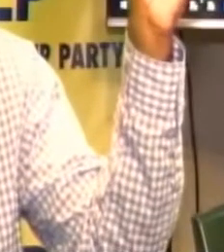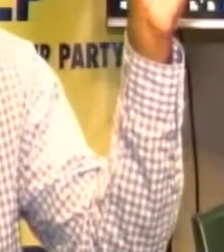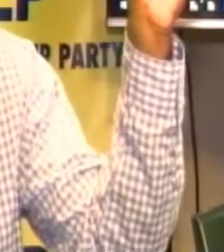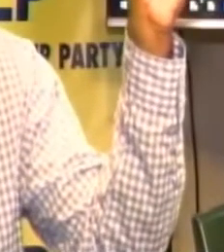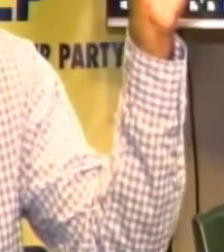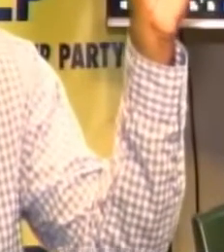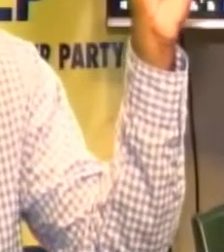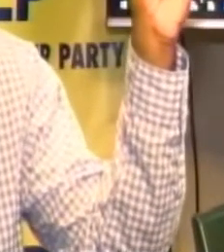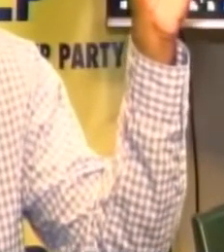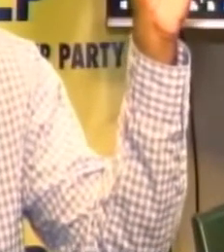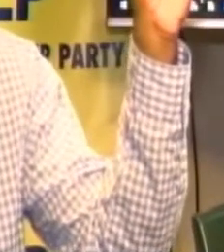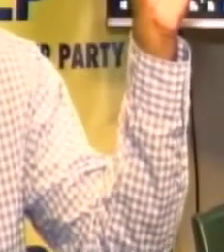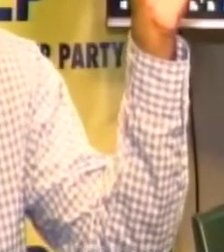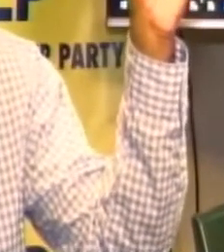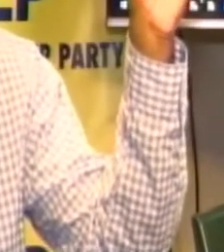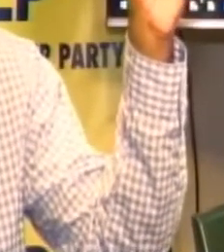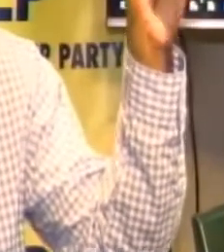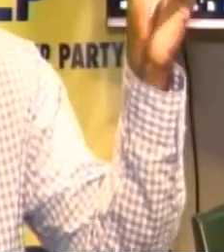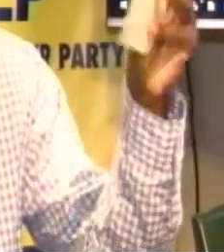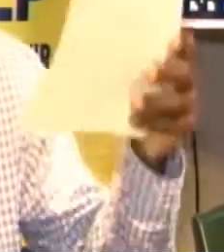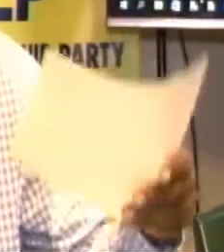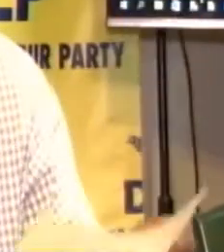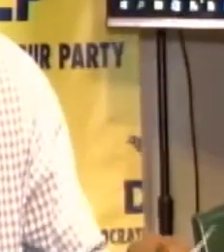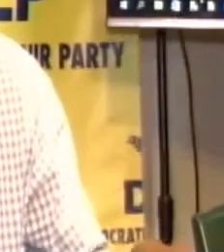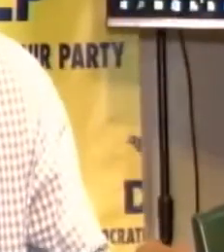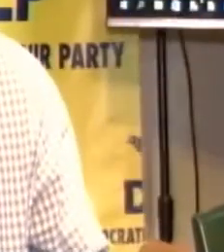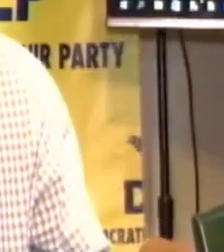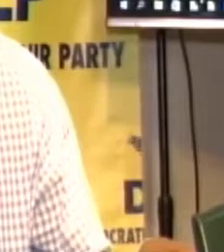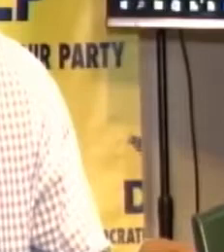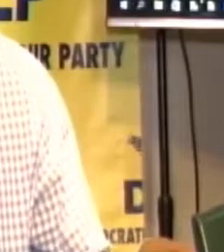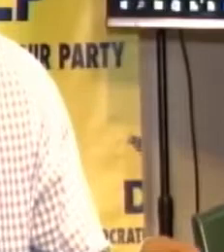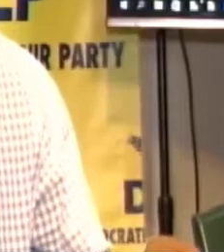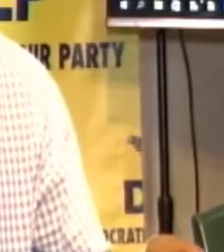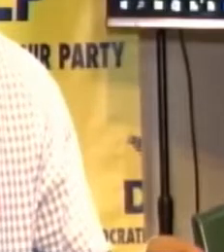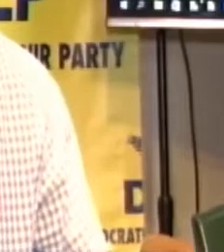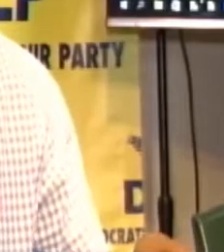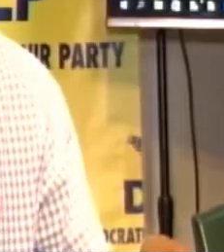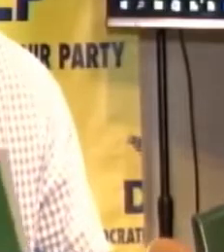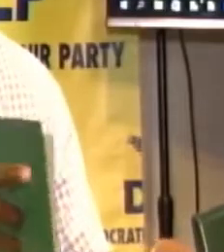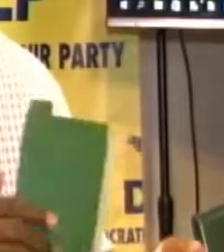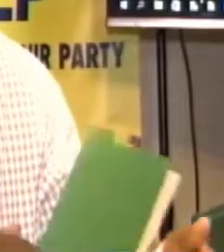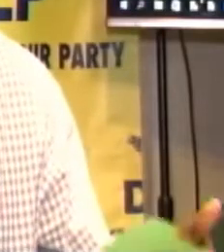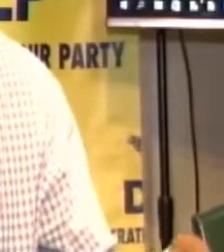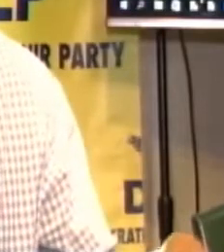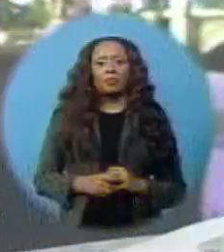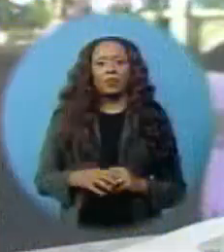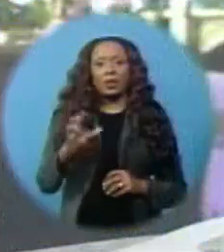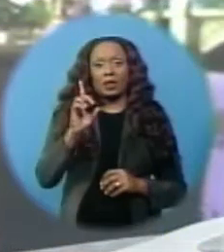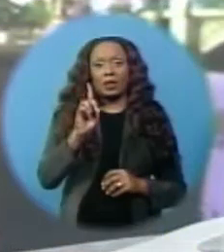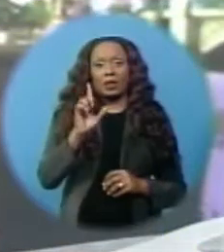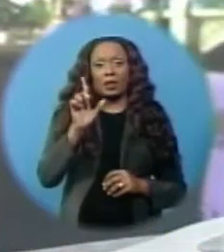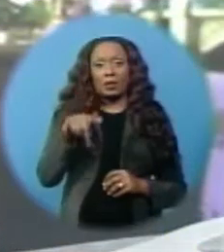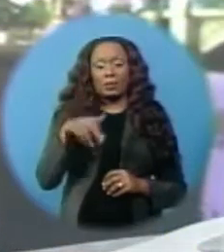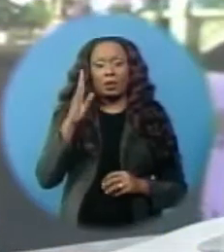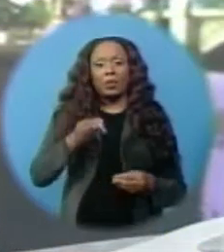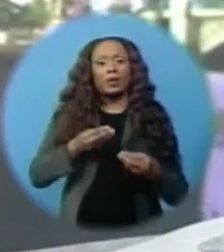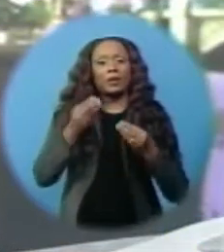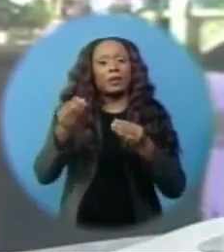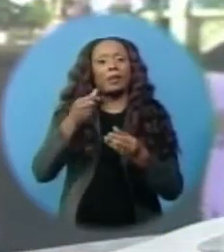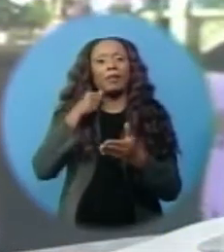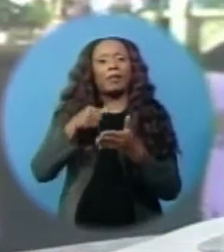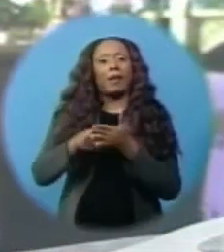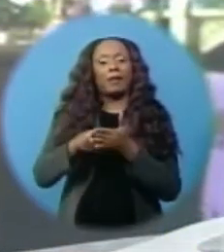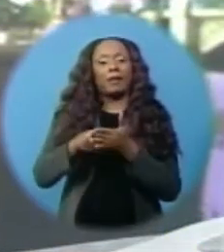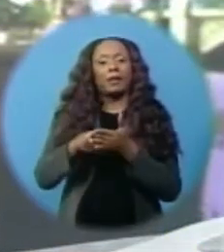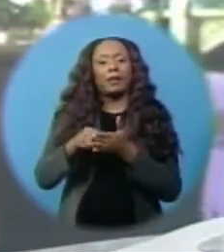has finally been completed after being vetted and will be delivered as so instructed. And that letter will